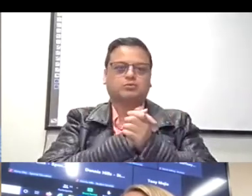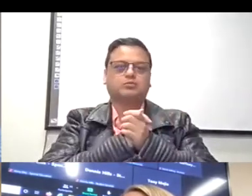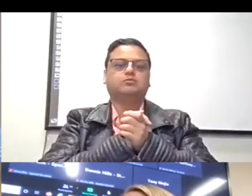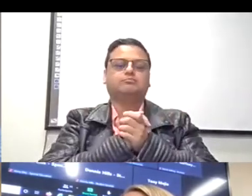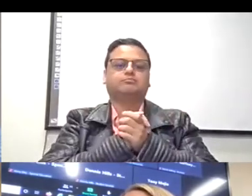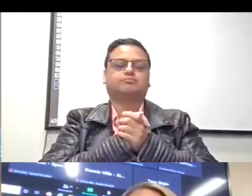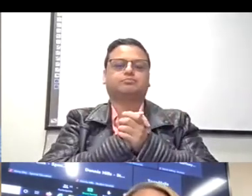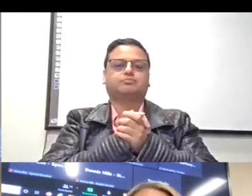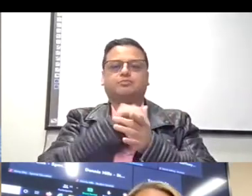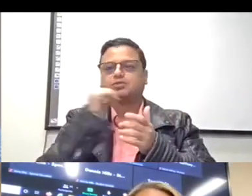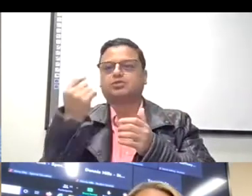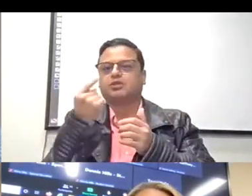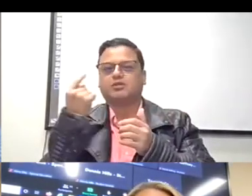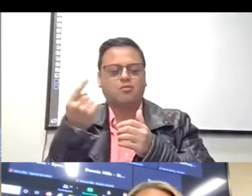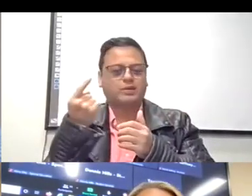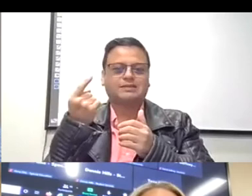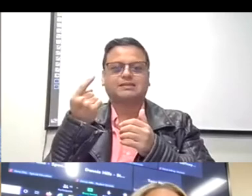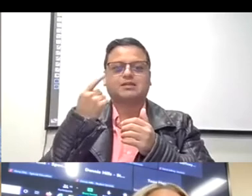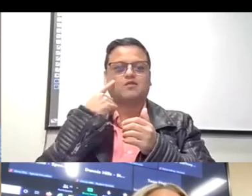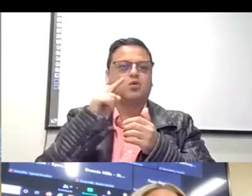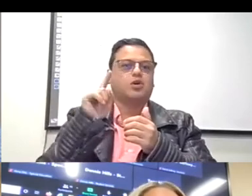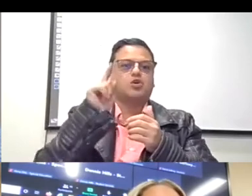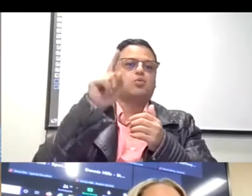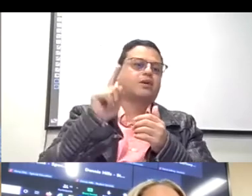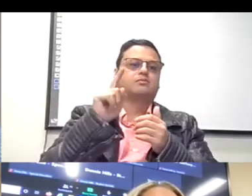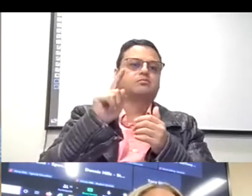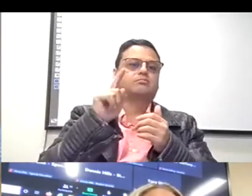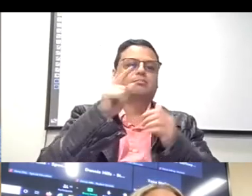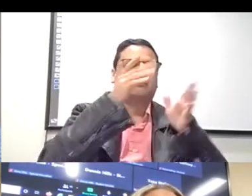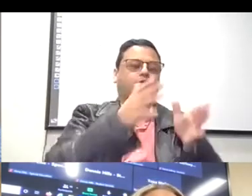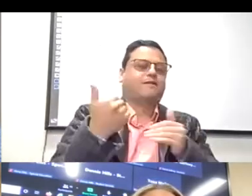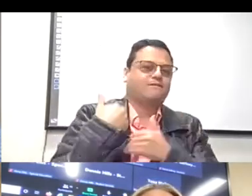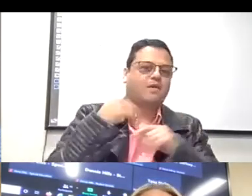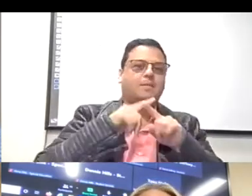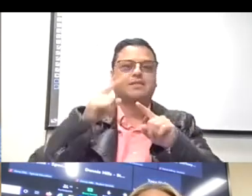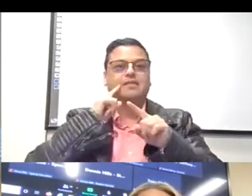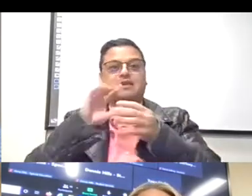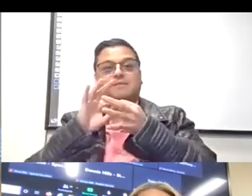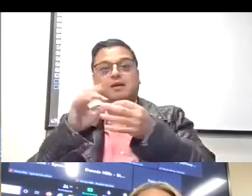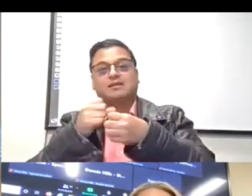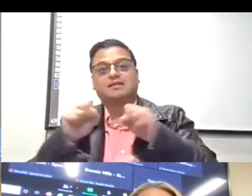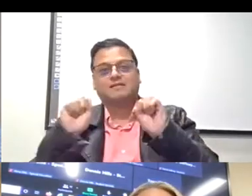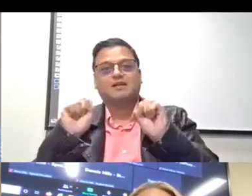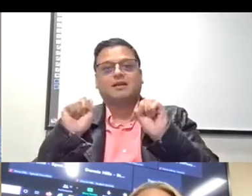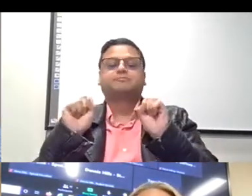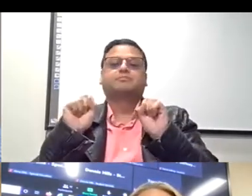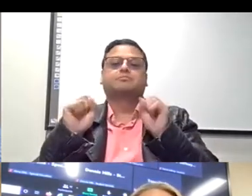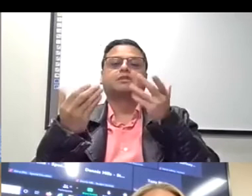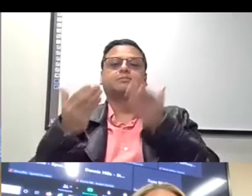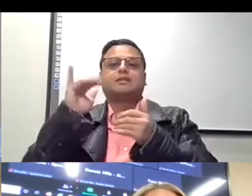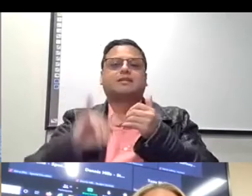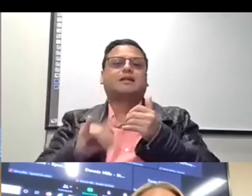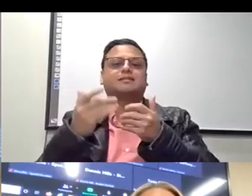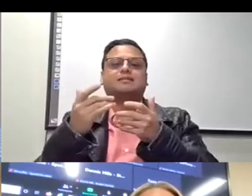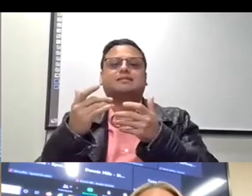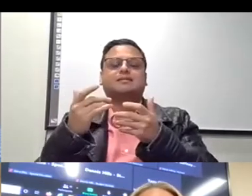Not always at the fault of one party or another, but when we think about safety, this may be one tool in the